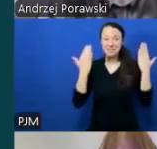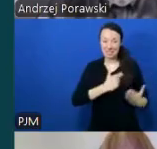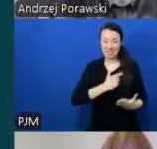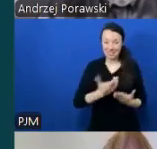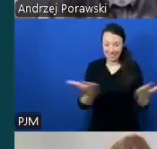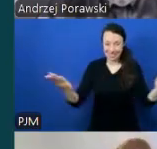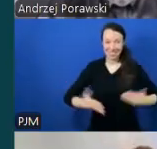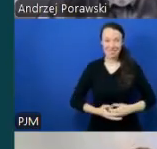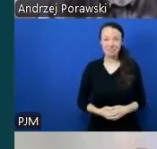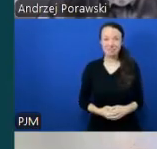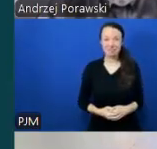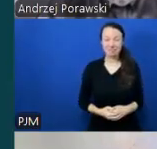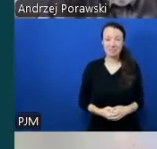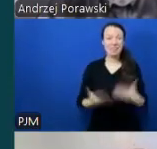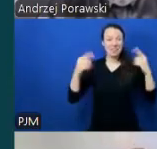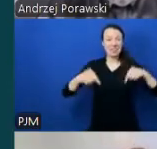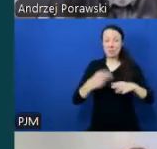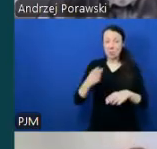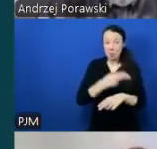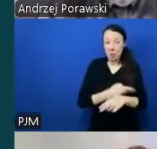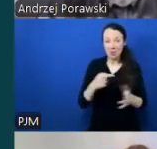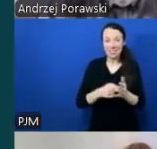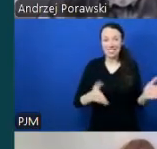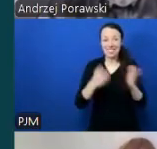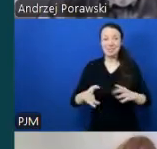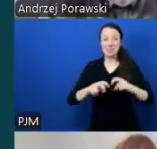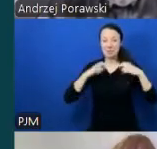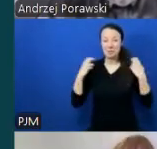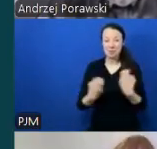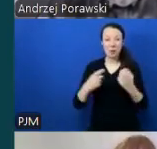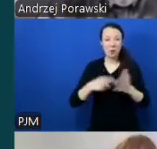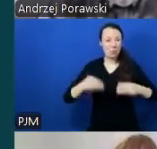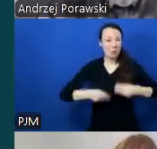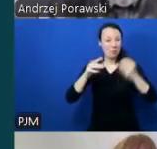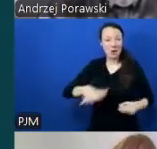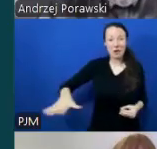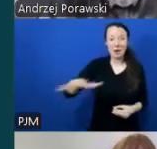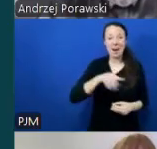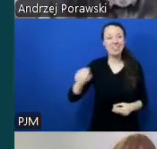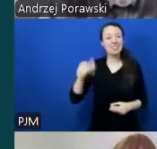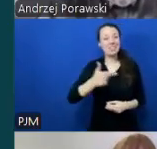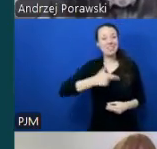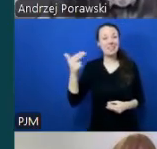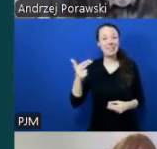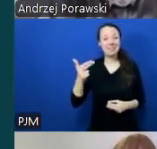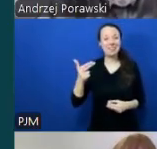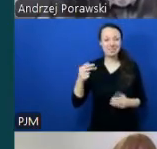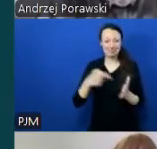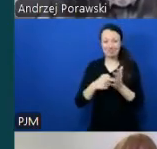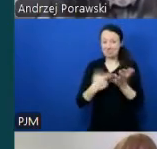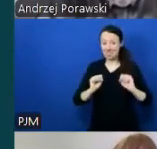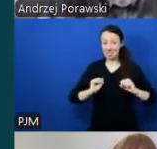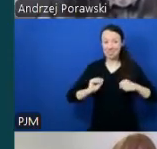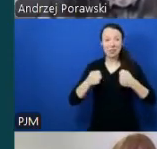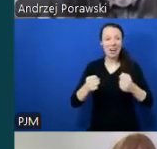Welcome to this meeting from Poznań to another local development forum, this time